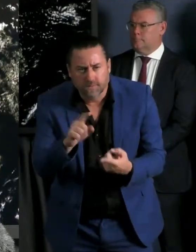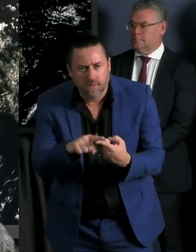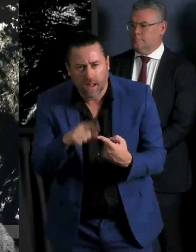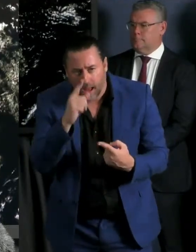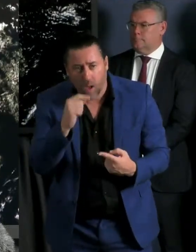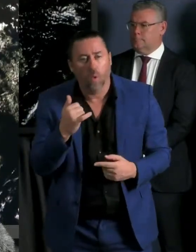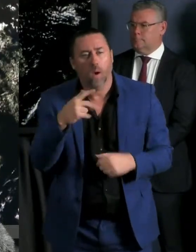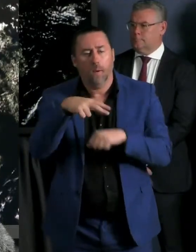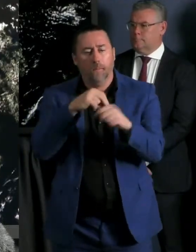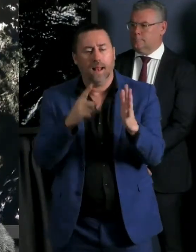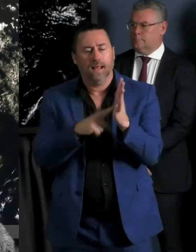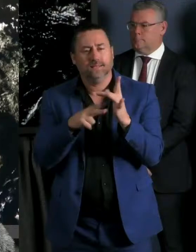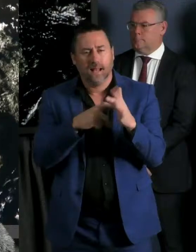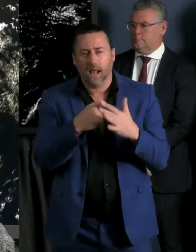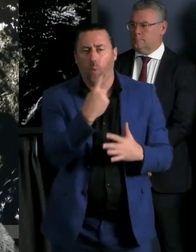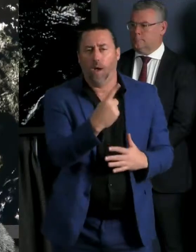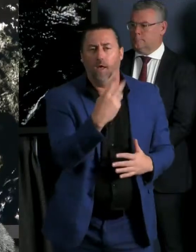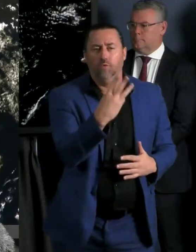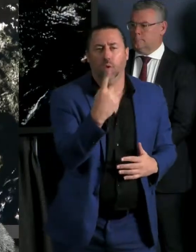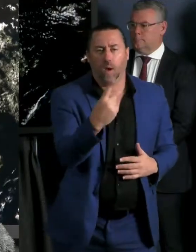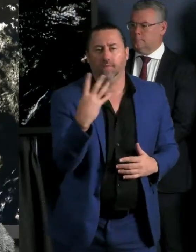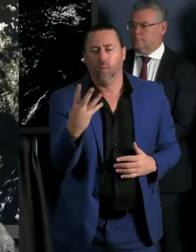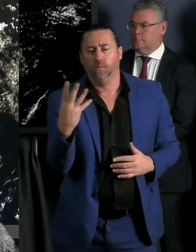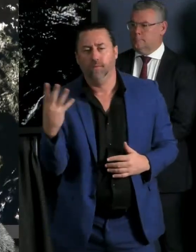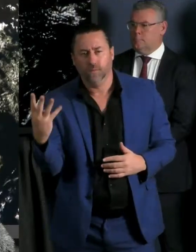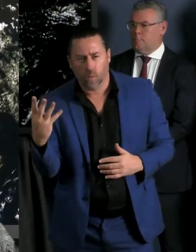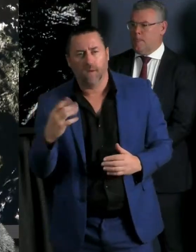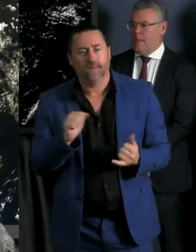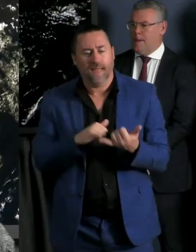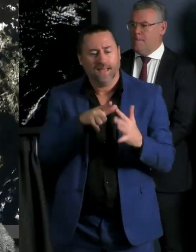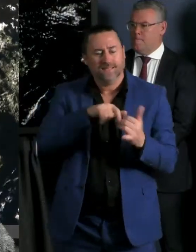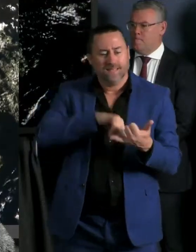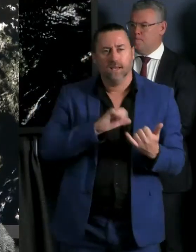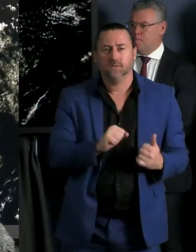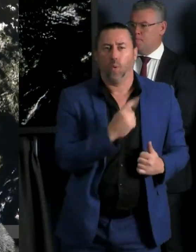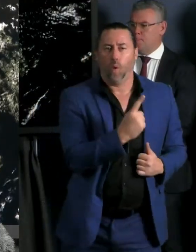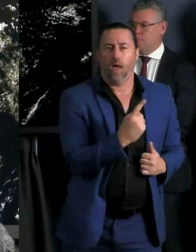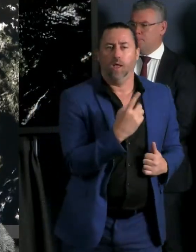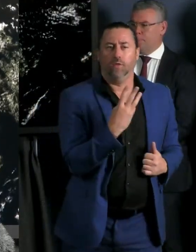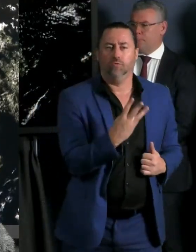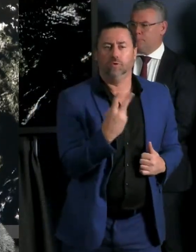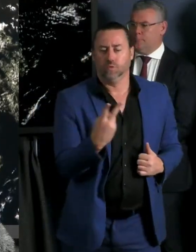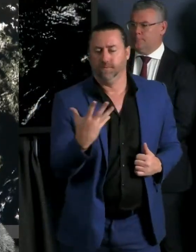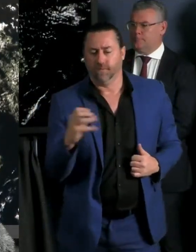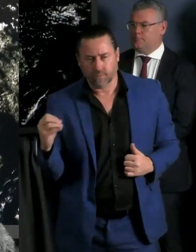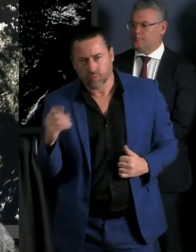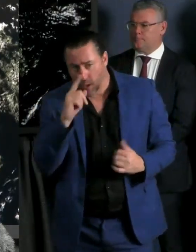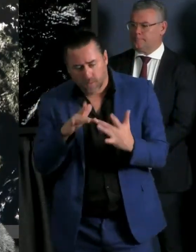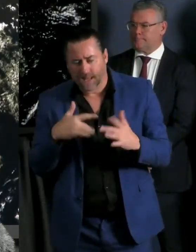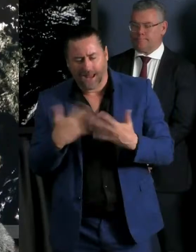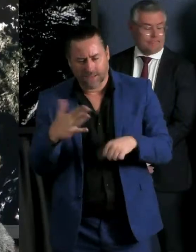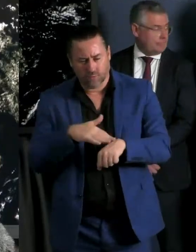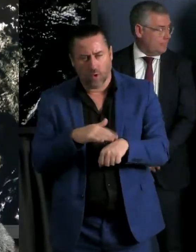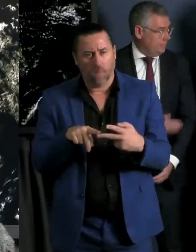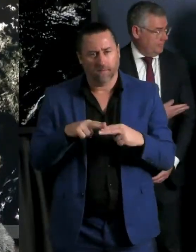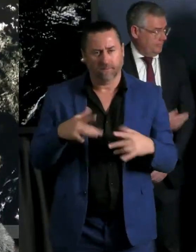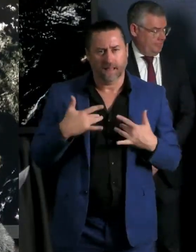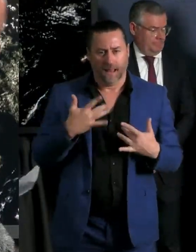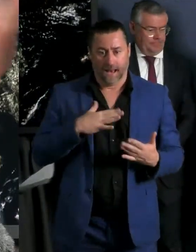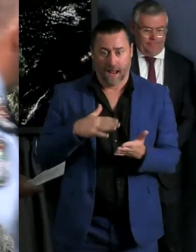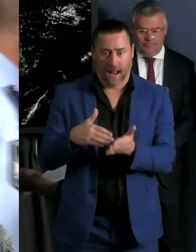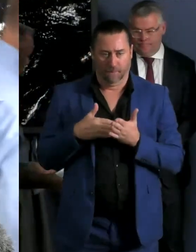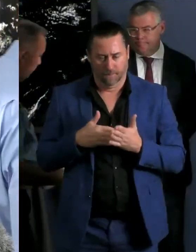call PoliceLink on 131 444 or our SES on 132 500. Thank you.